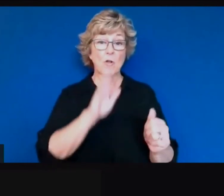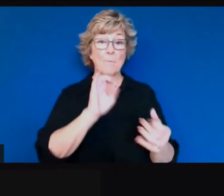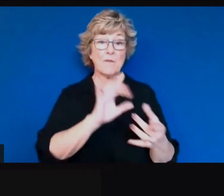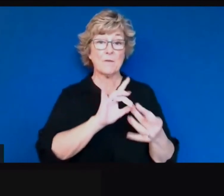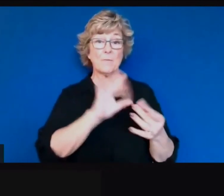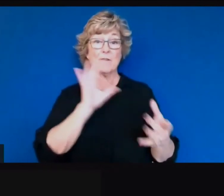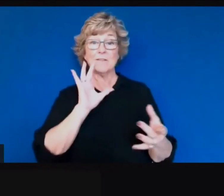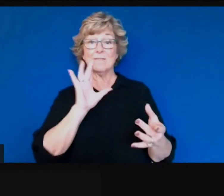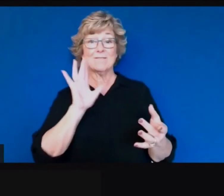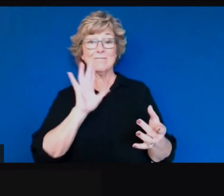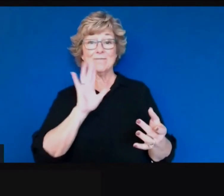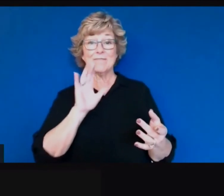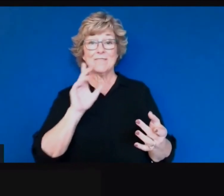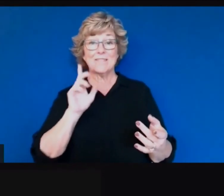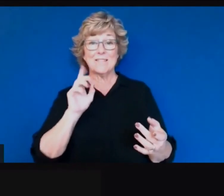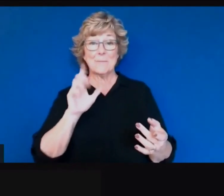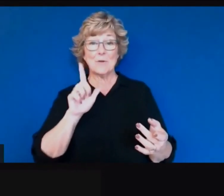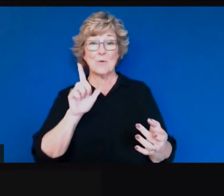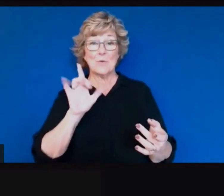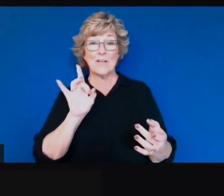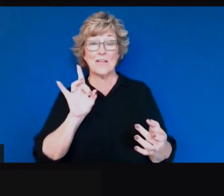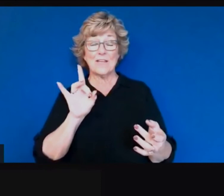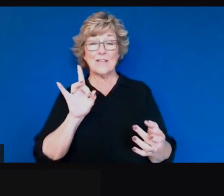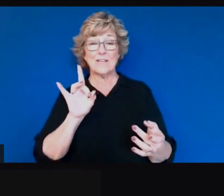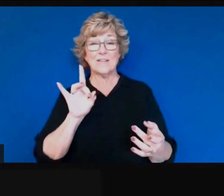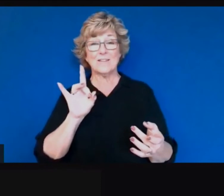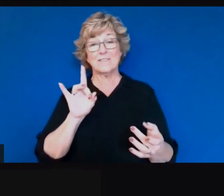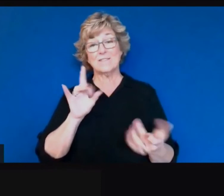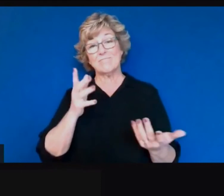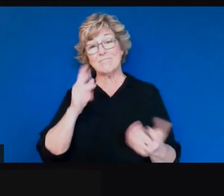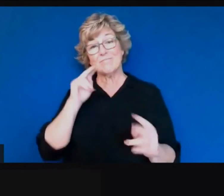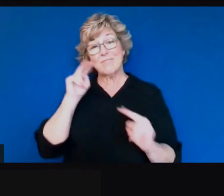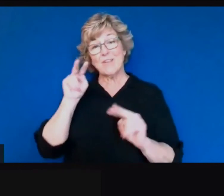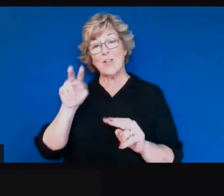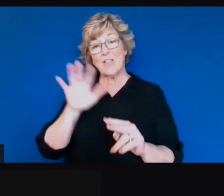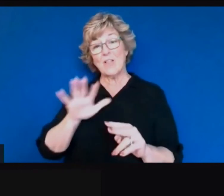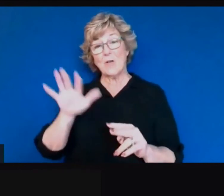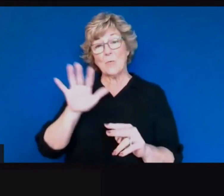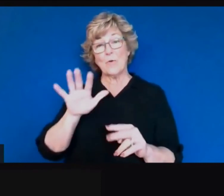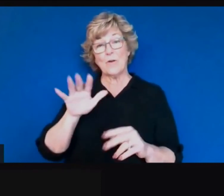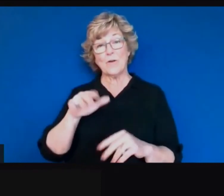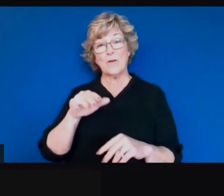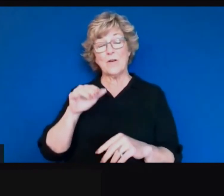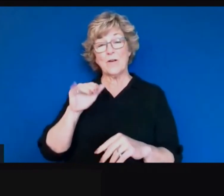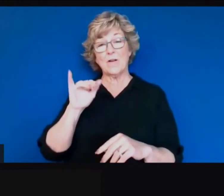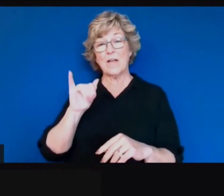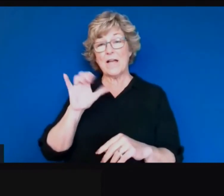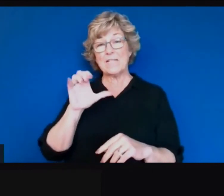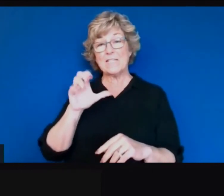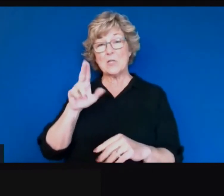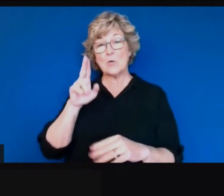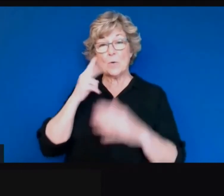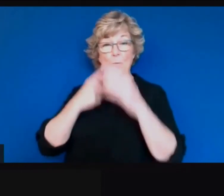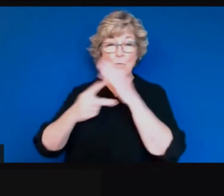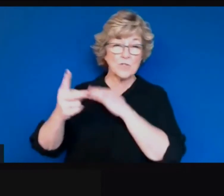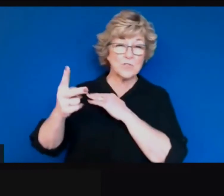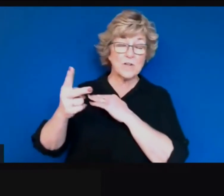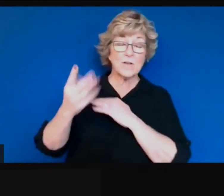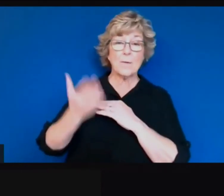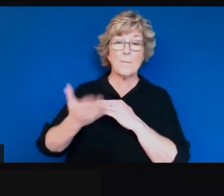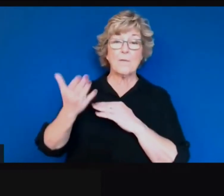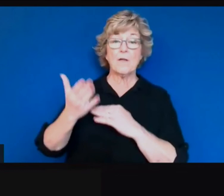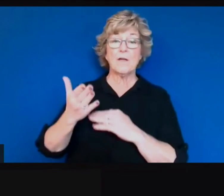the 28th of December, you're looking somewhere around what our ICU projections are about